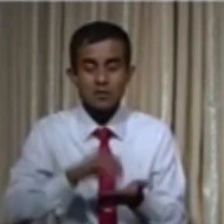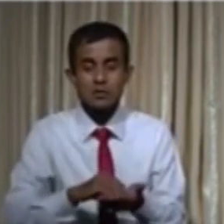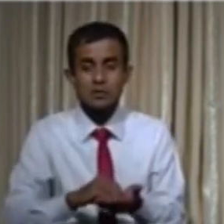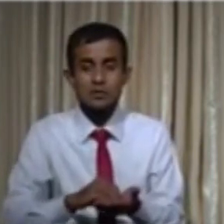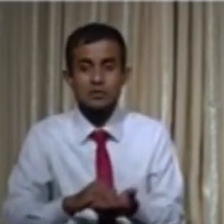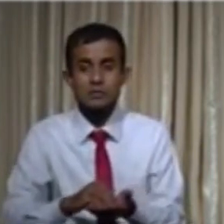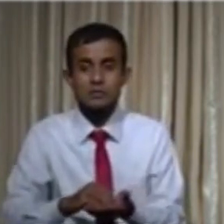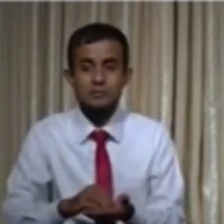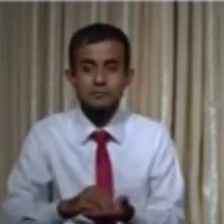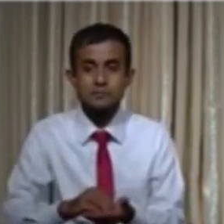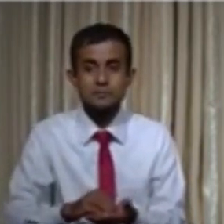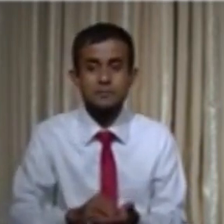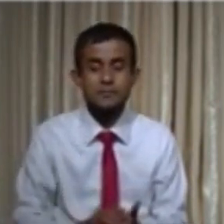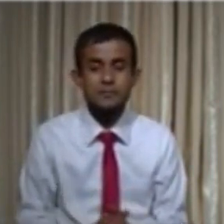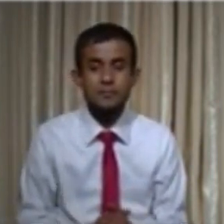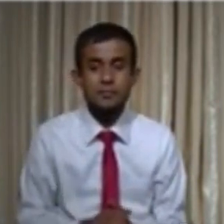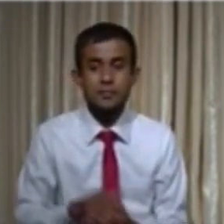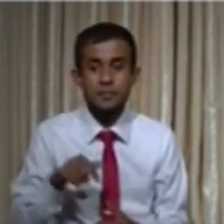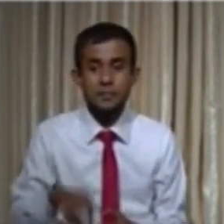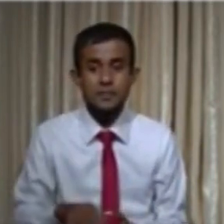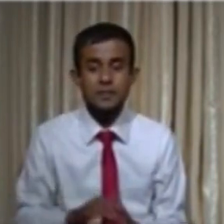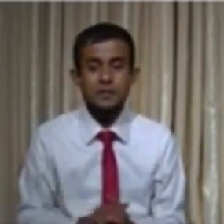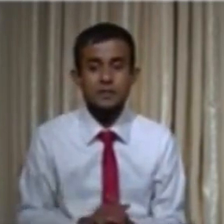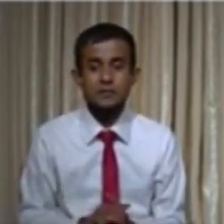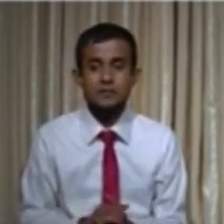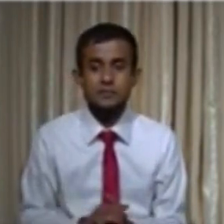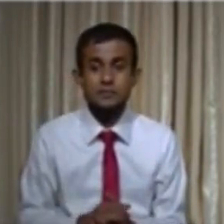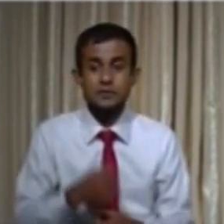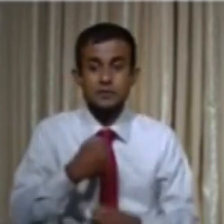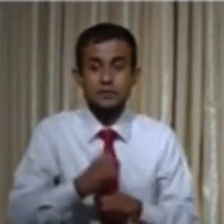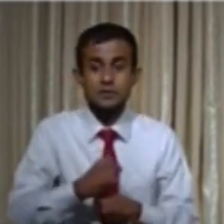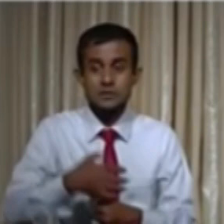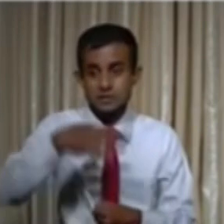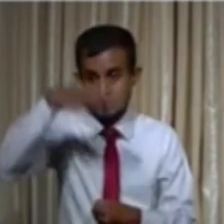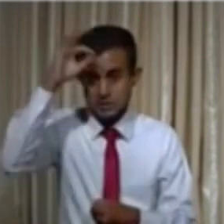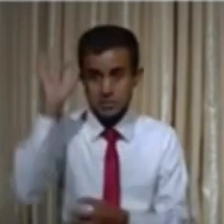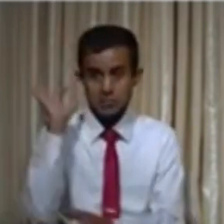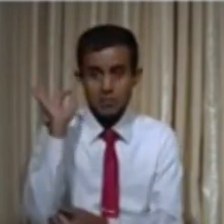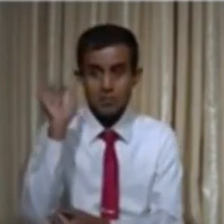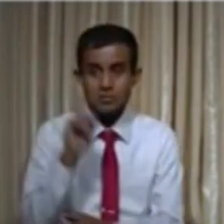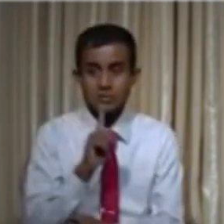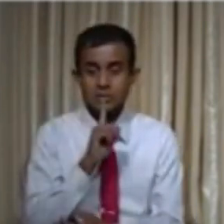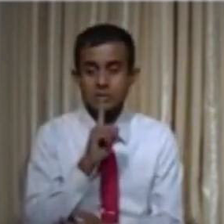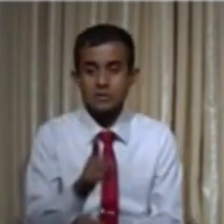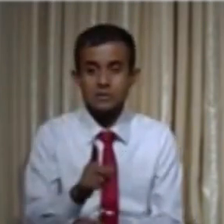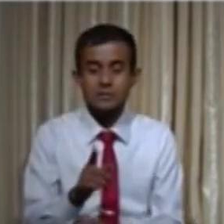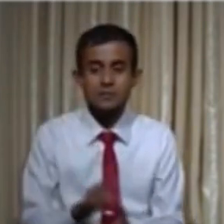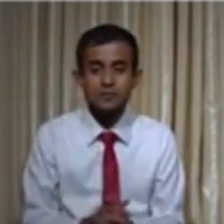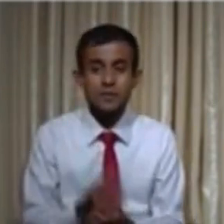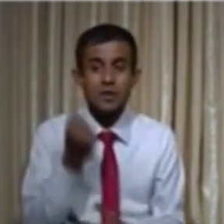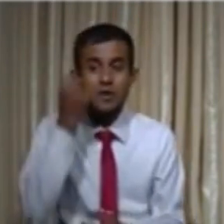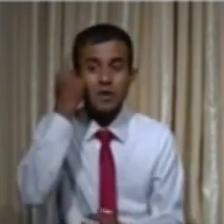singular Buddhist idea of the state that it had to pander to China to such an